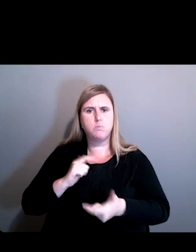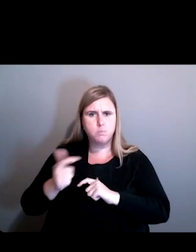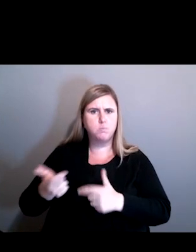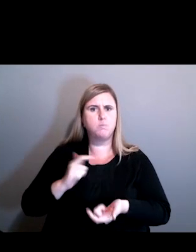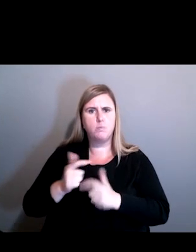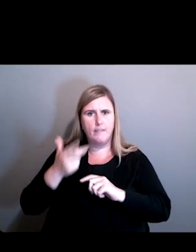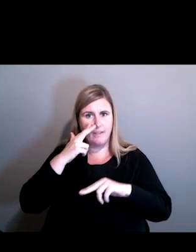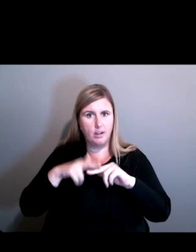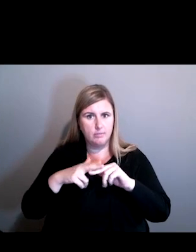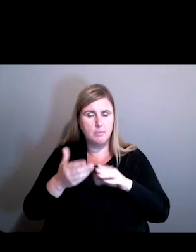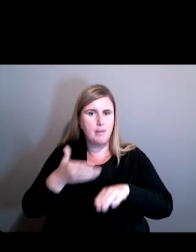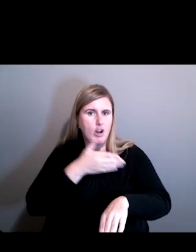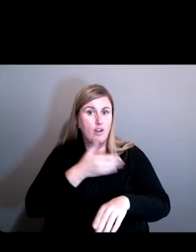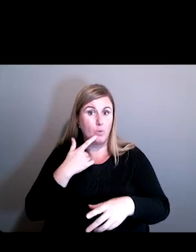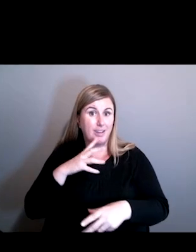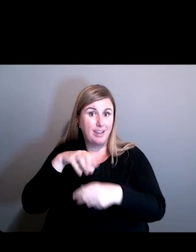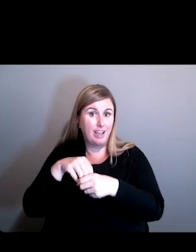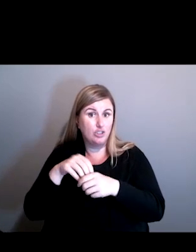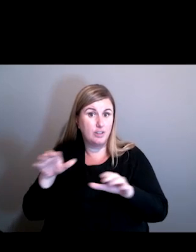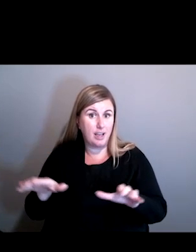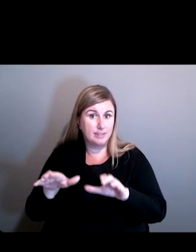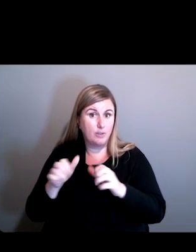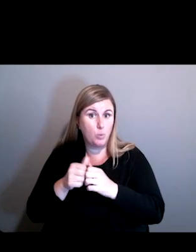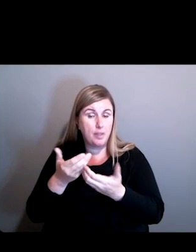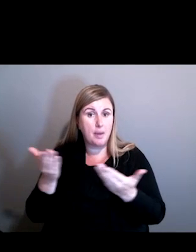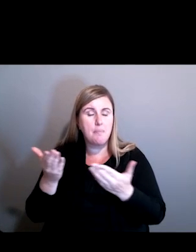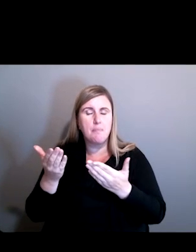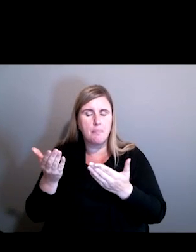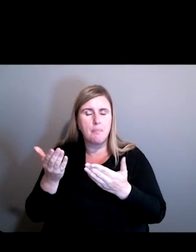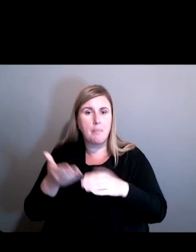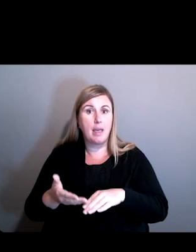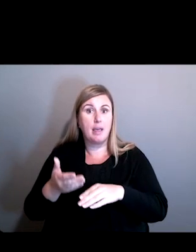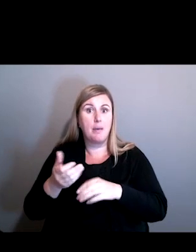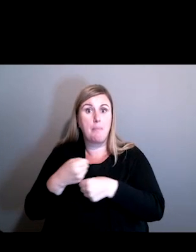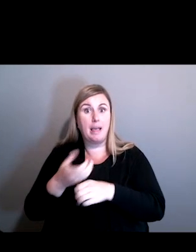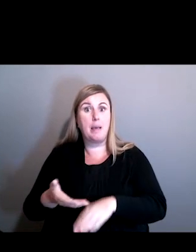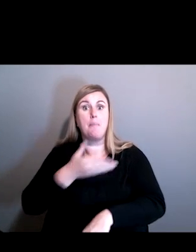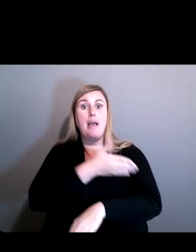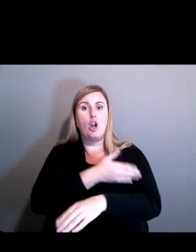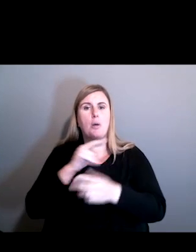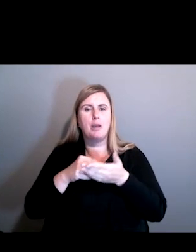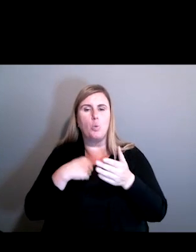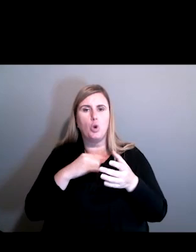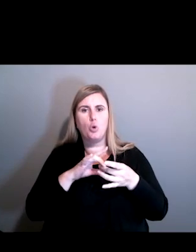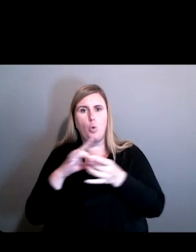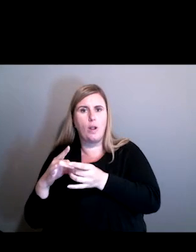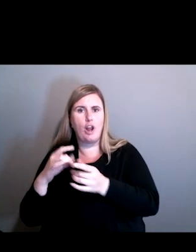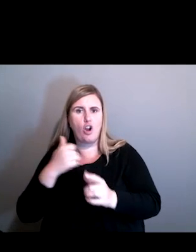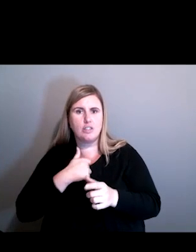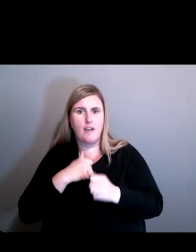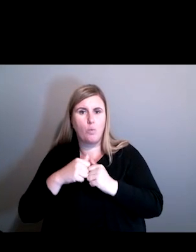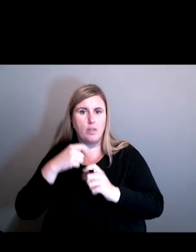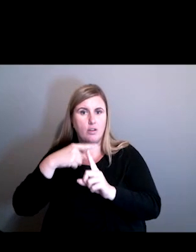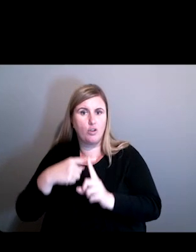better. And if we can engage in that activity with them by making it better, we are correlating ourselves with